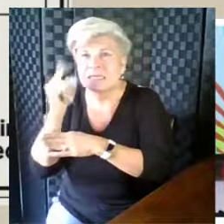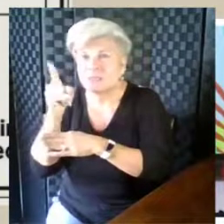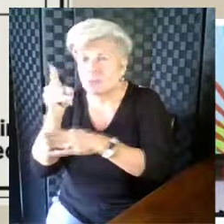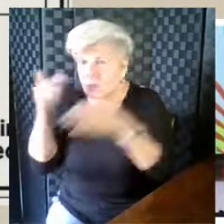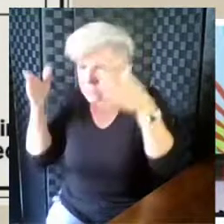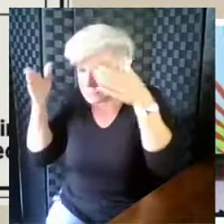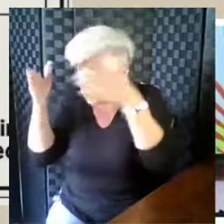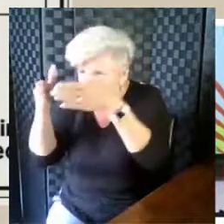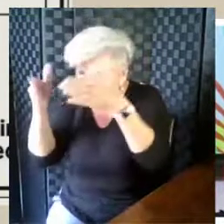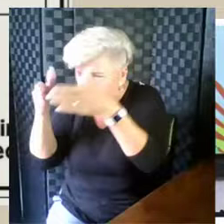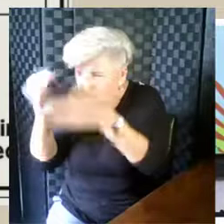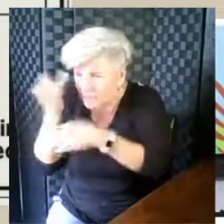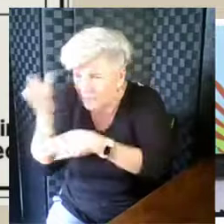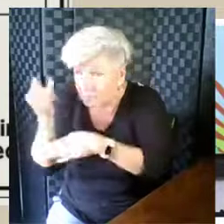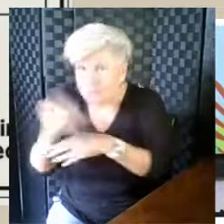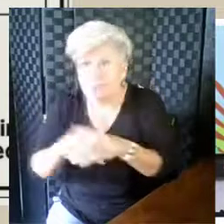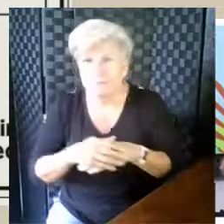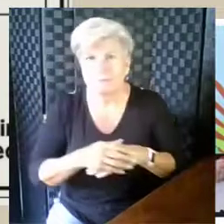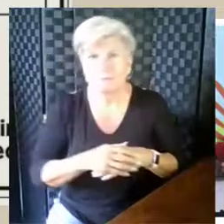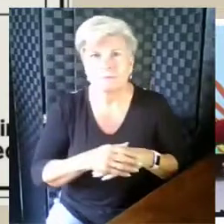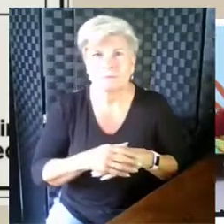more specific idea.